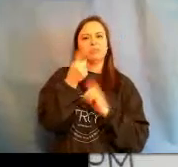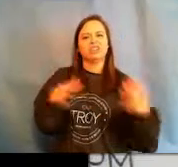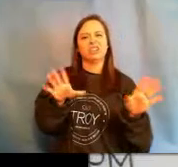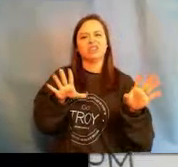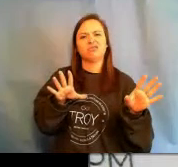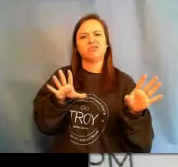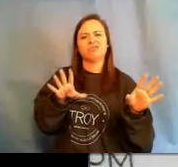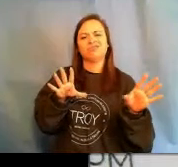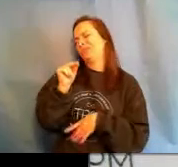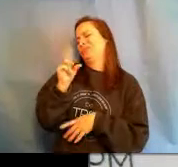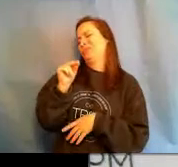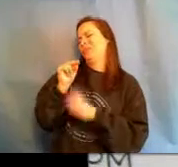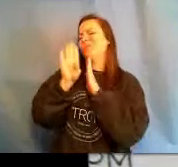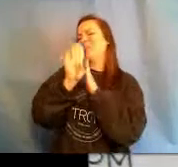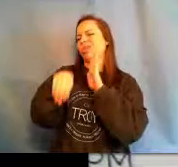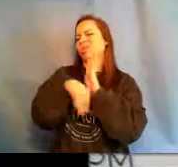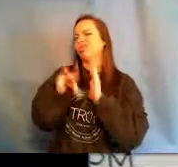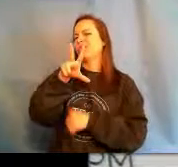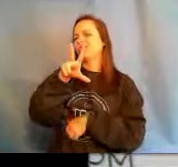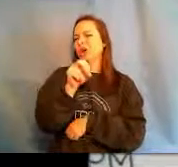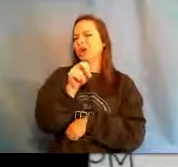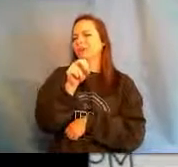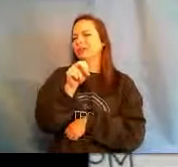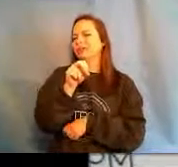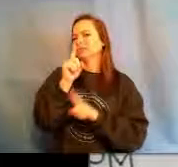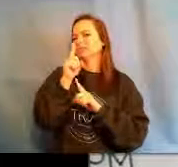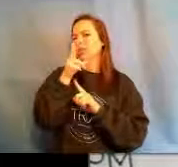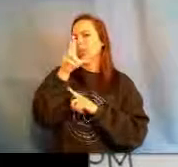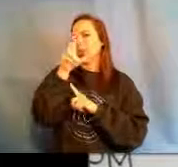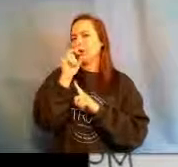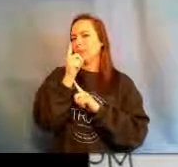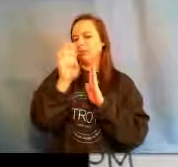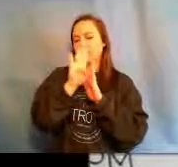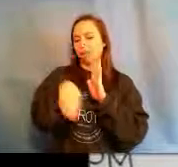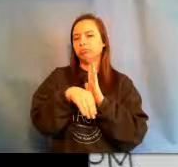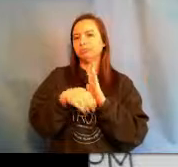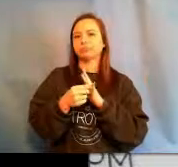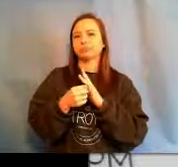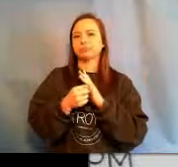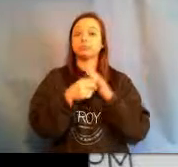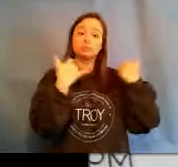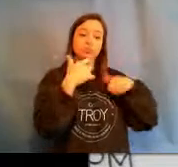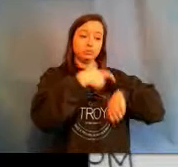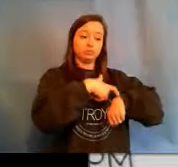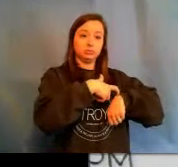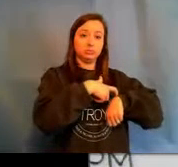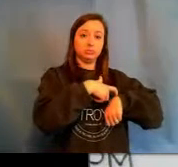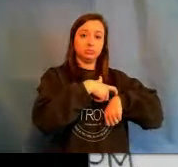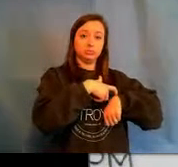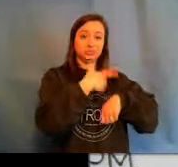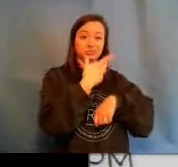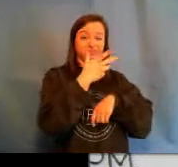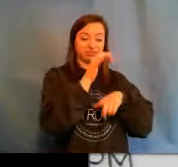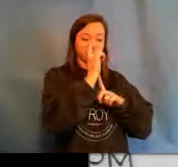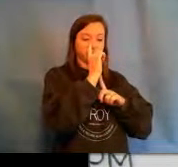minute? No, you would want to watch a TV show for 30 minutes. All right, what about recess? Would you want recess to be